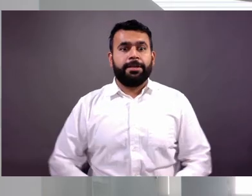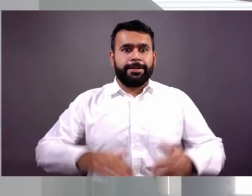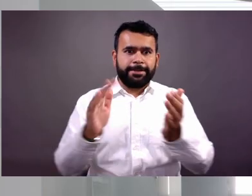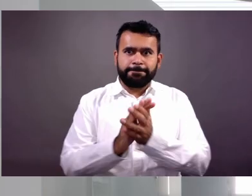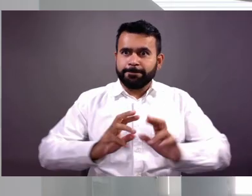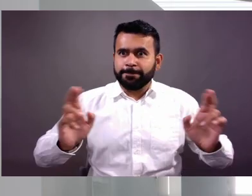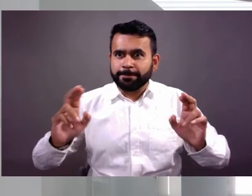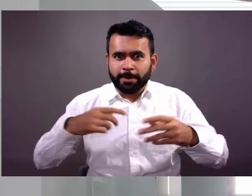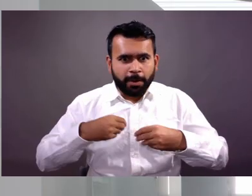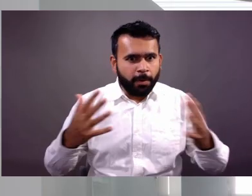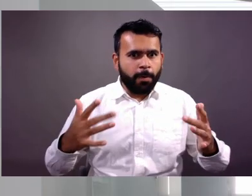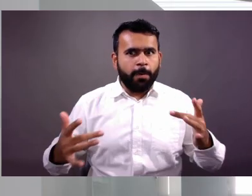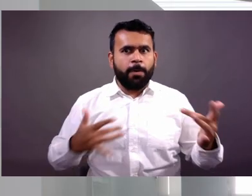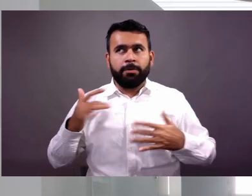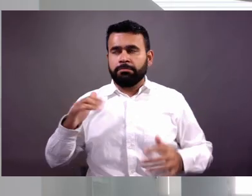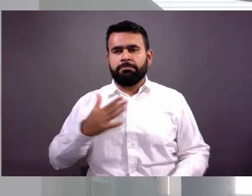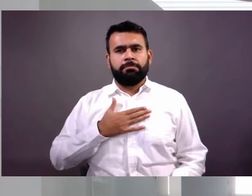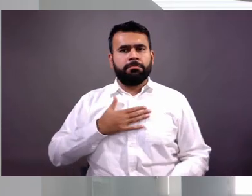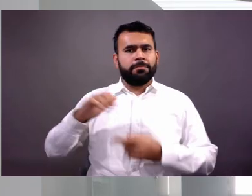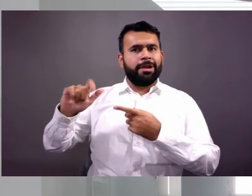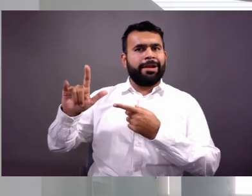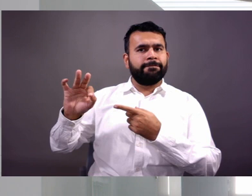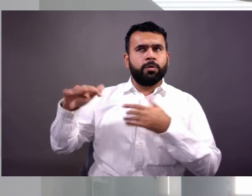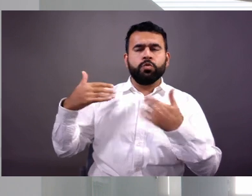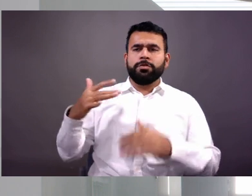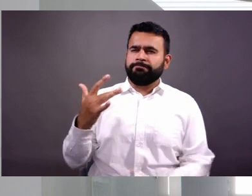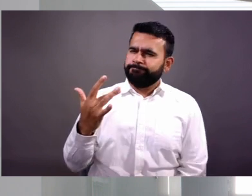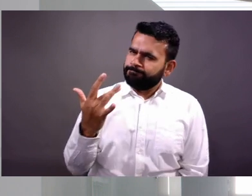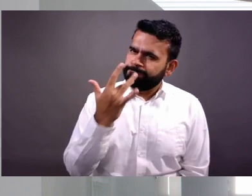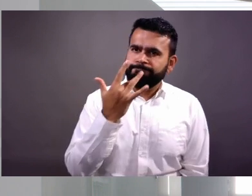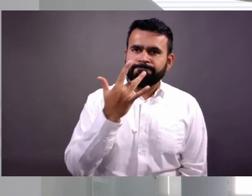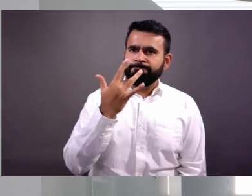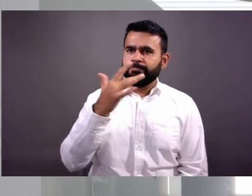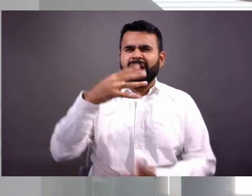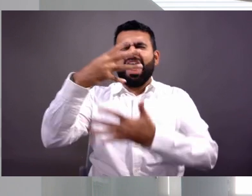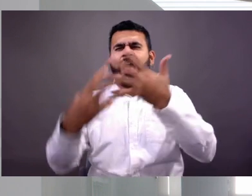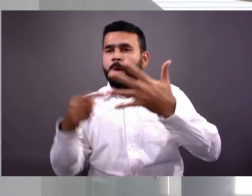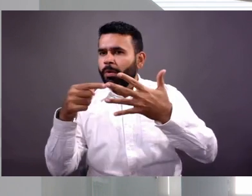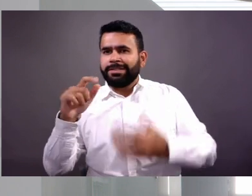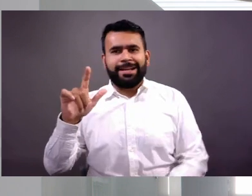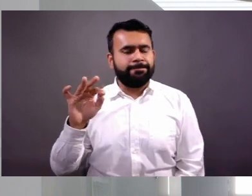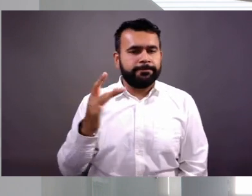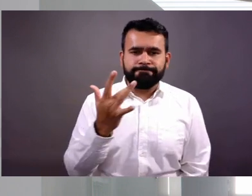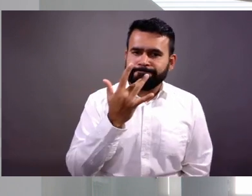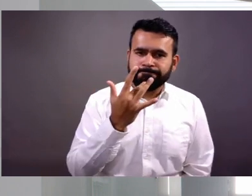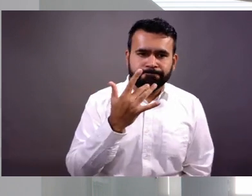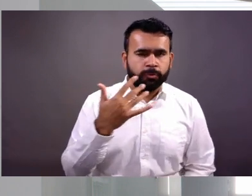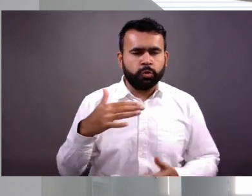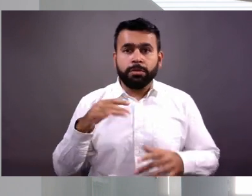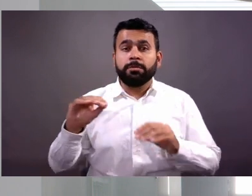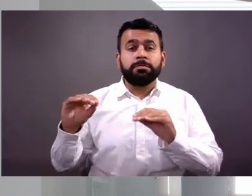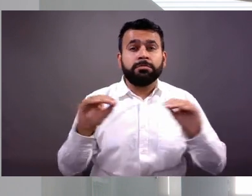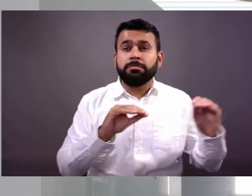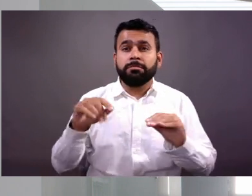So now we're gonna bring you the Alf. So this is one of my favorites because it just feels funky to me. And yeah, so we're gonna go through it.